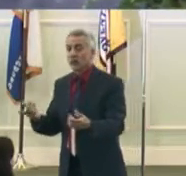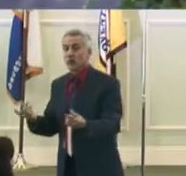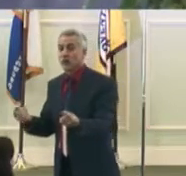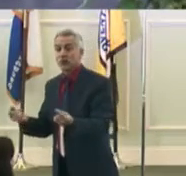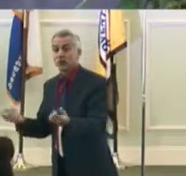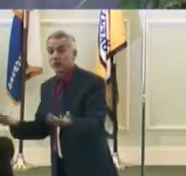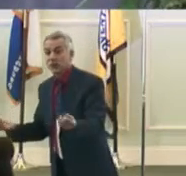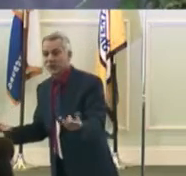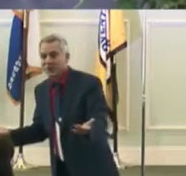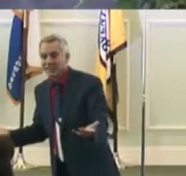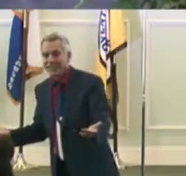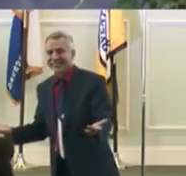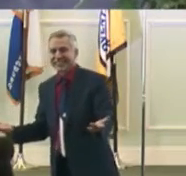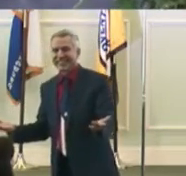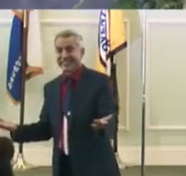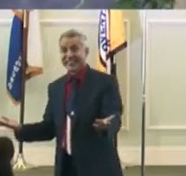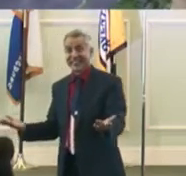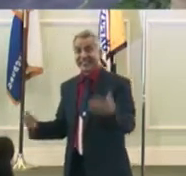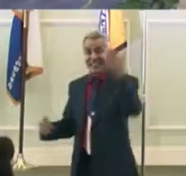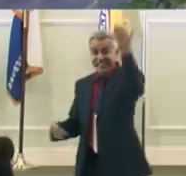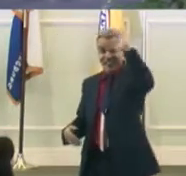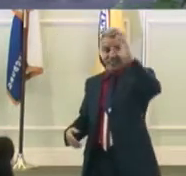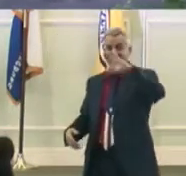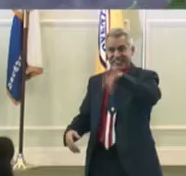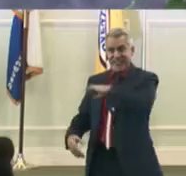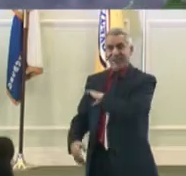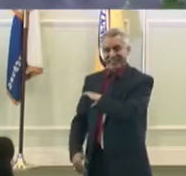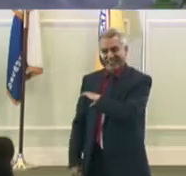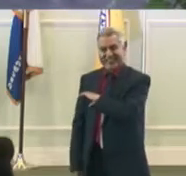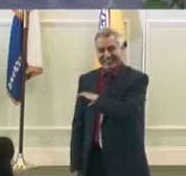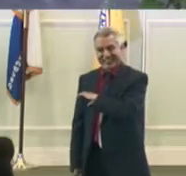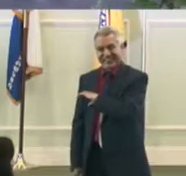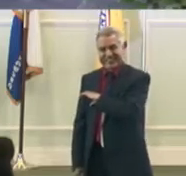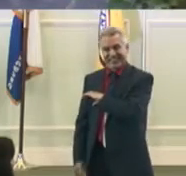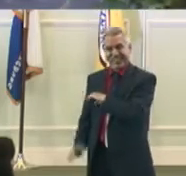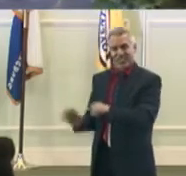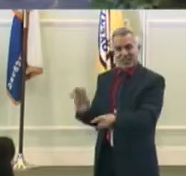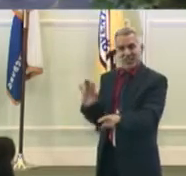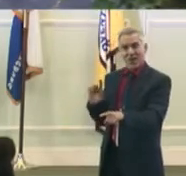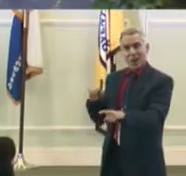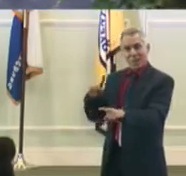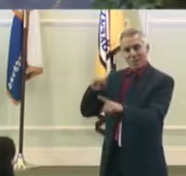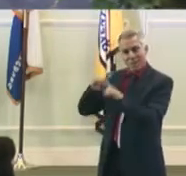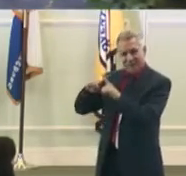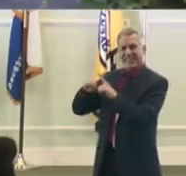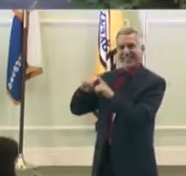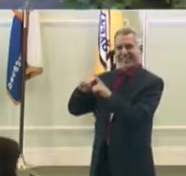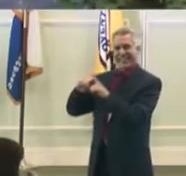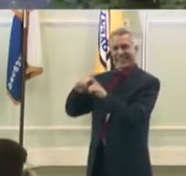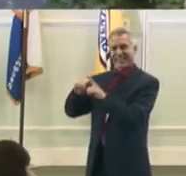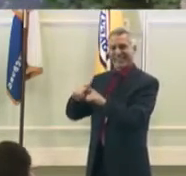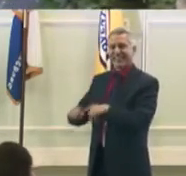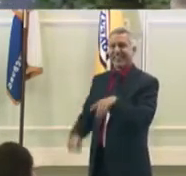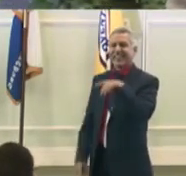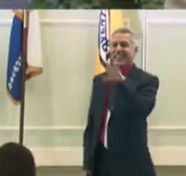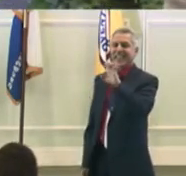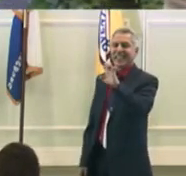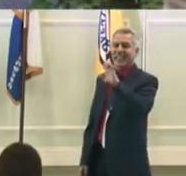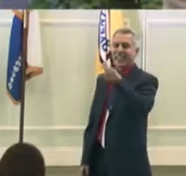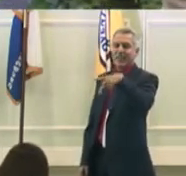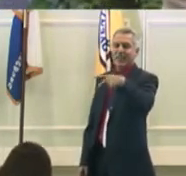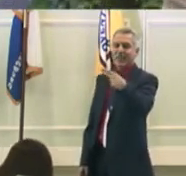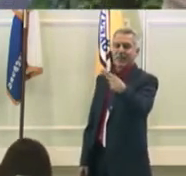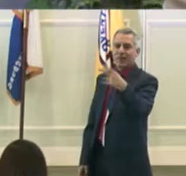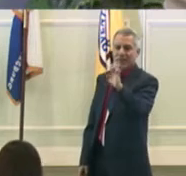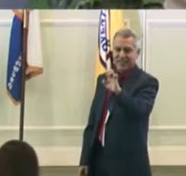requests, possibly. Let's turn to the scripture. I don't want to give you my opinion. Ephesians 3:20. Let's give